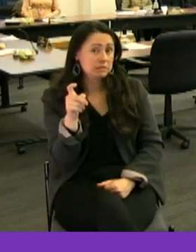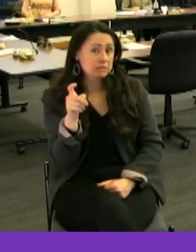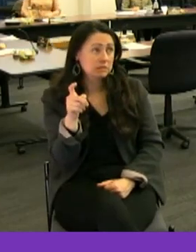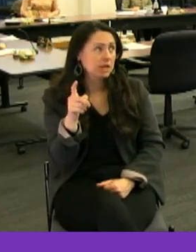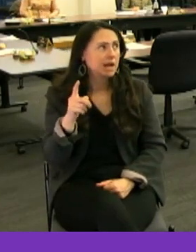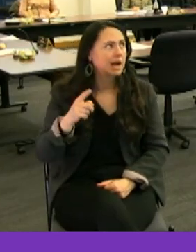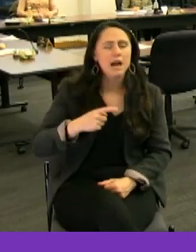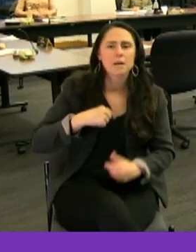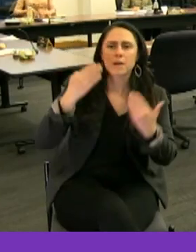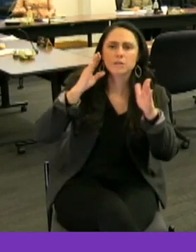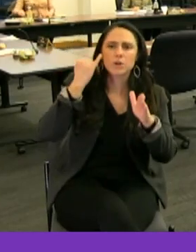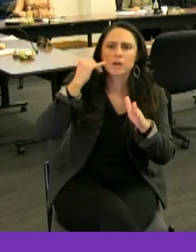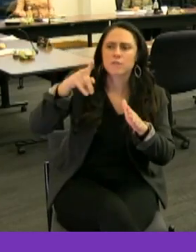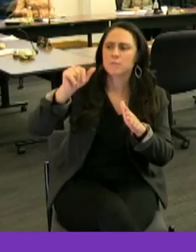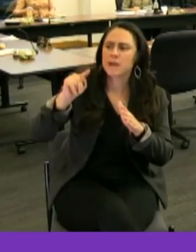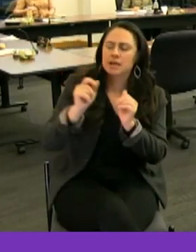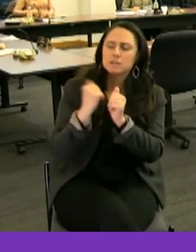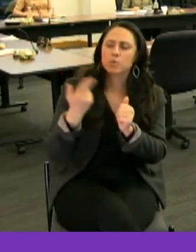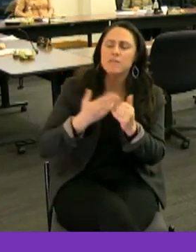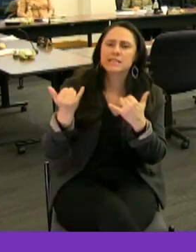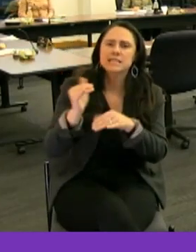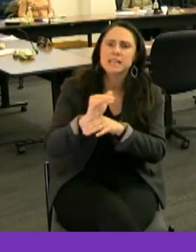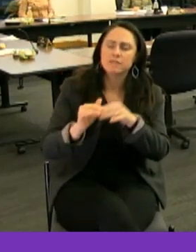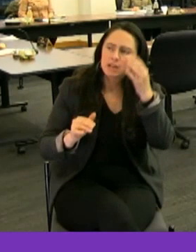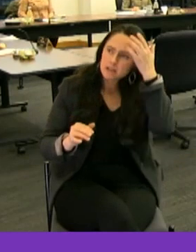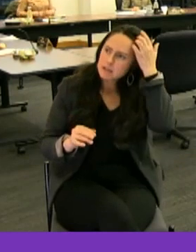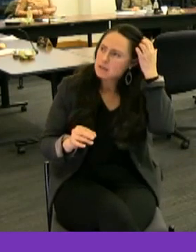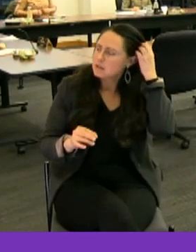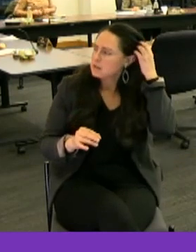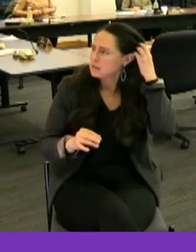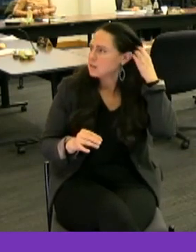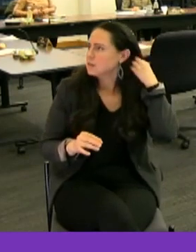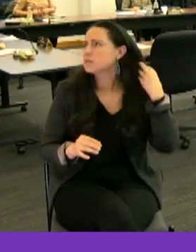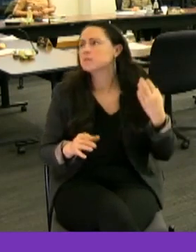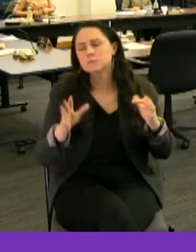I'm not sure if Pat's with us this evening.